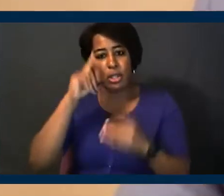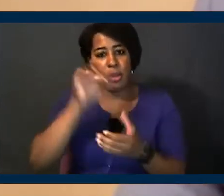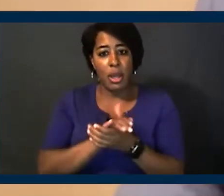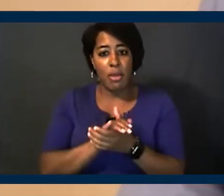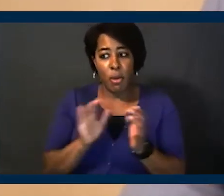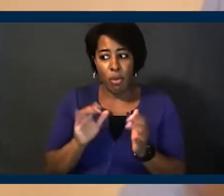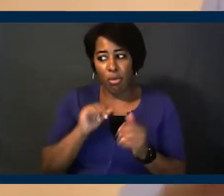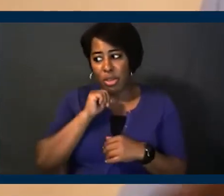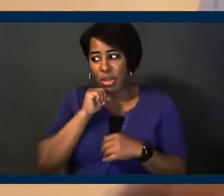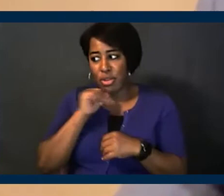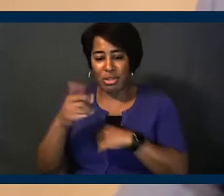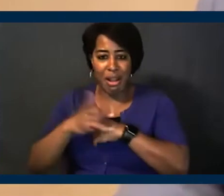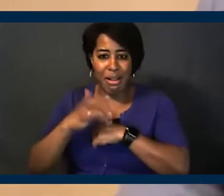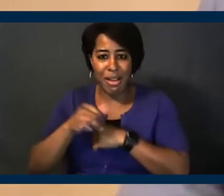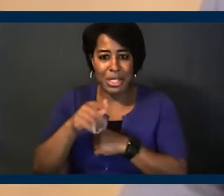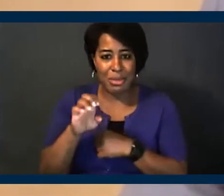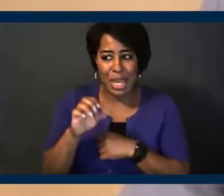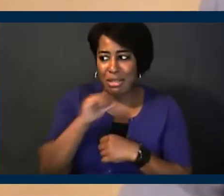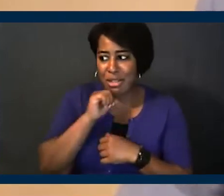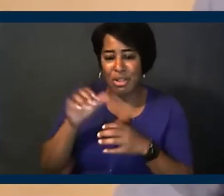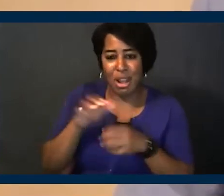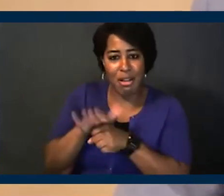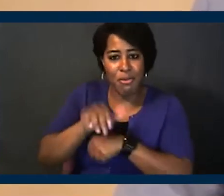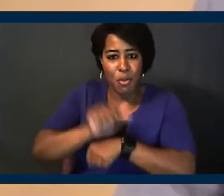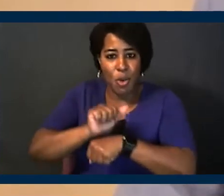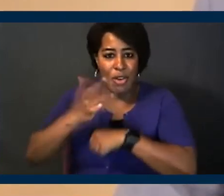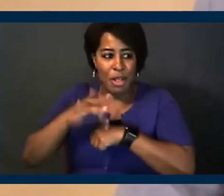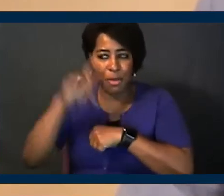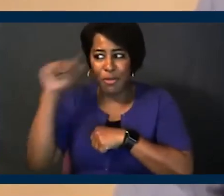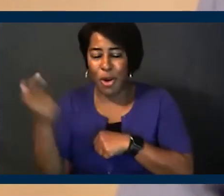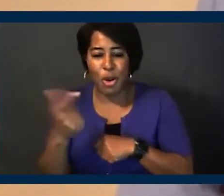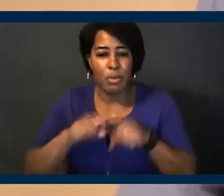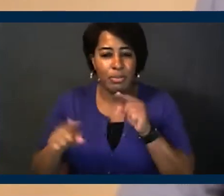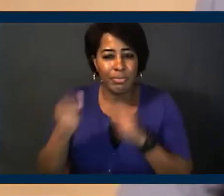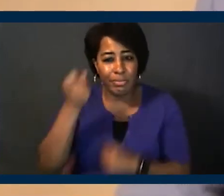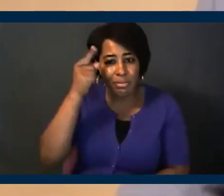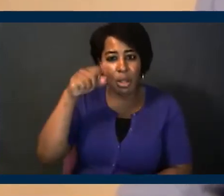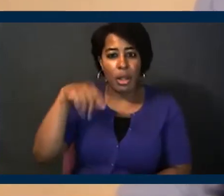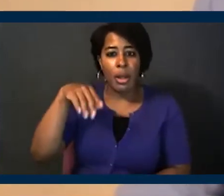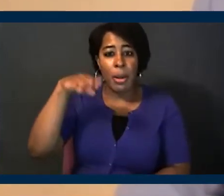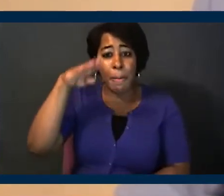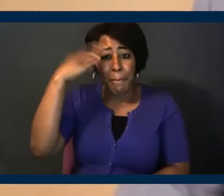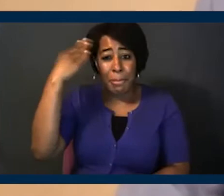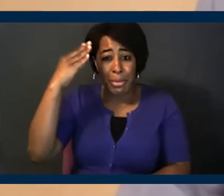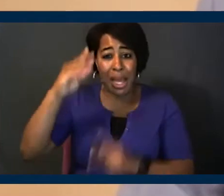us. But the only people who are going to advocate for Black candidates are Black leaders and the Black